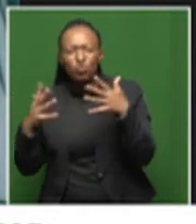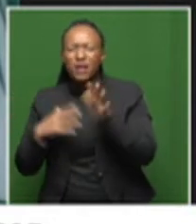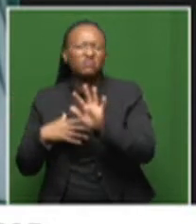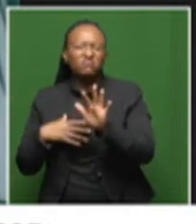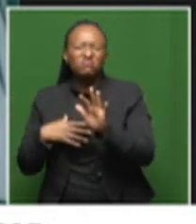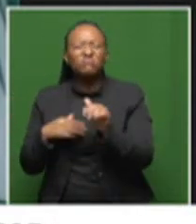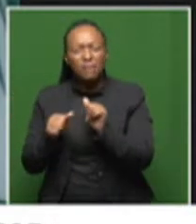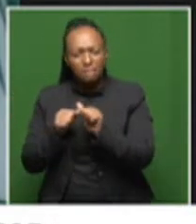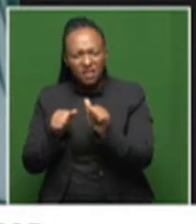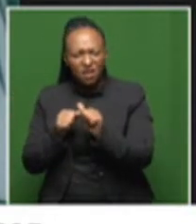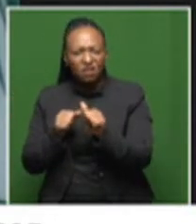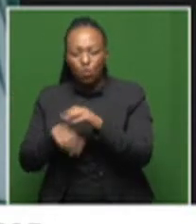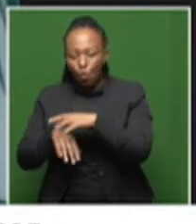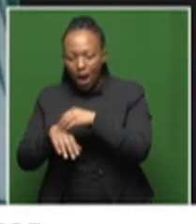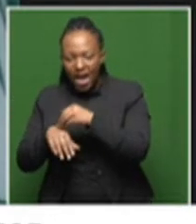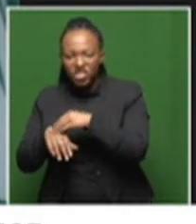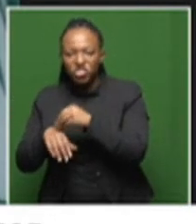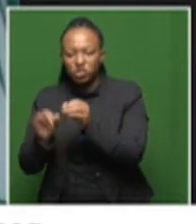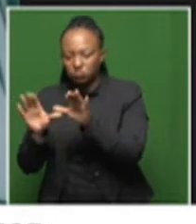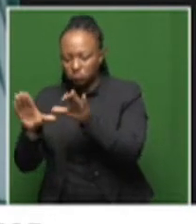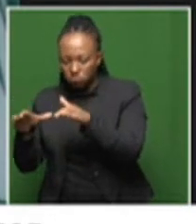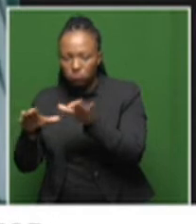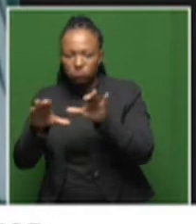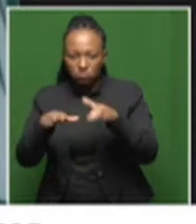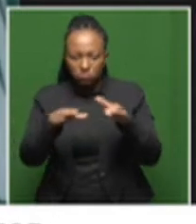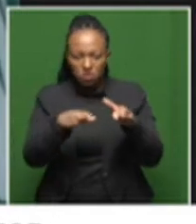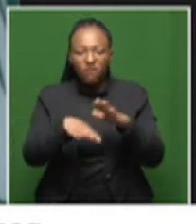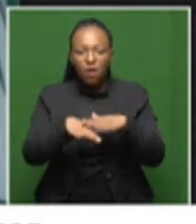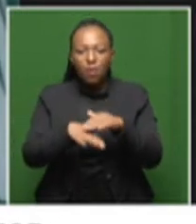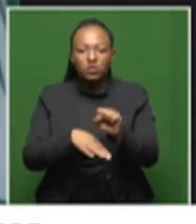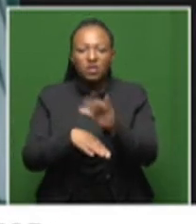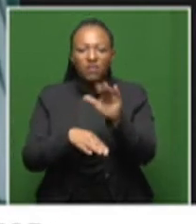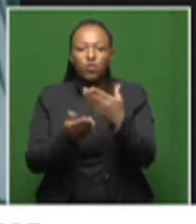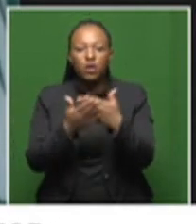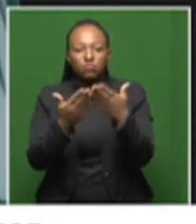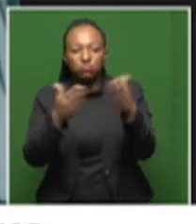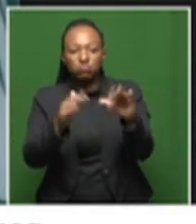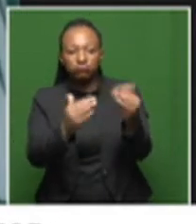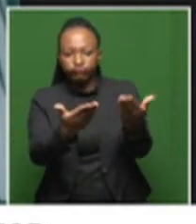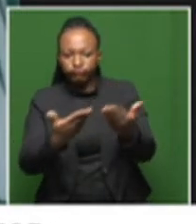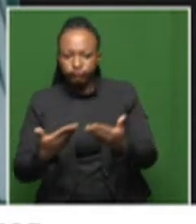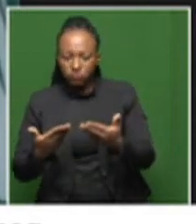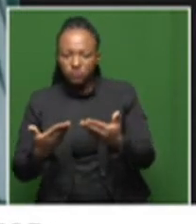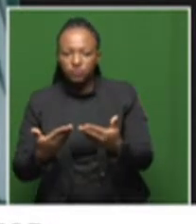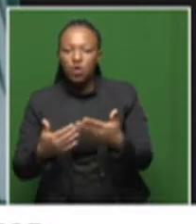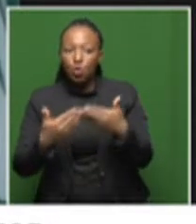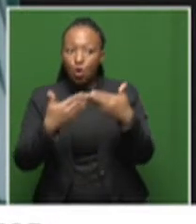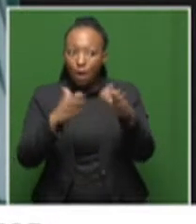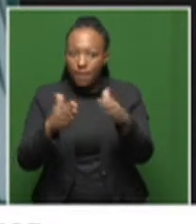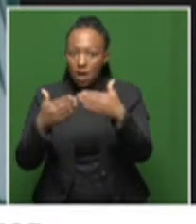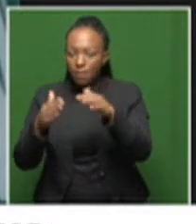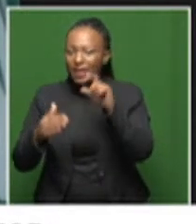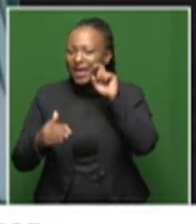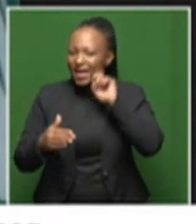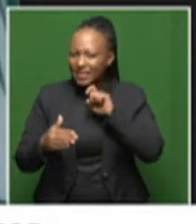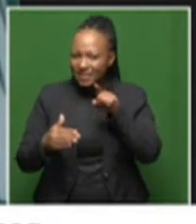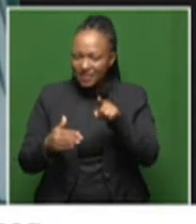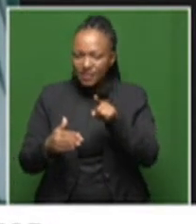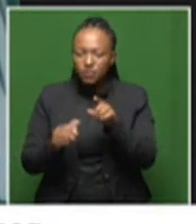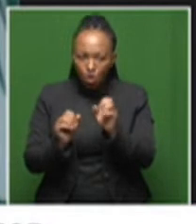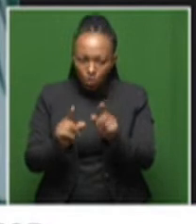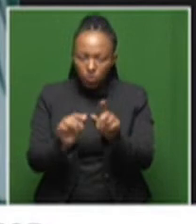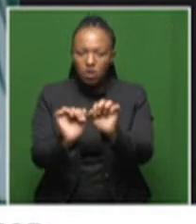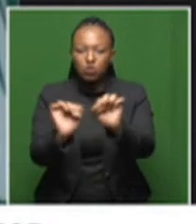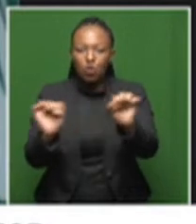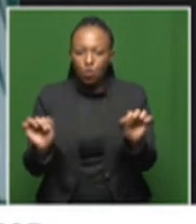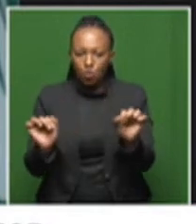that could assist us to reach more South Africans. So as we open for more ages, please, South Africans, this is your